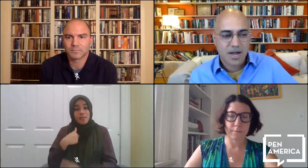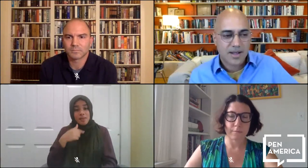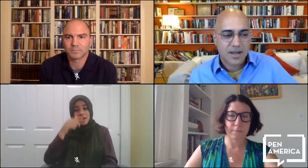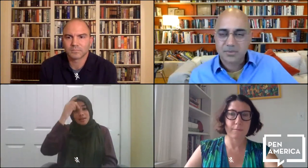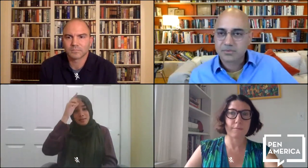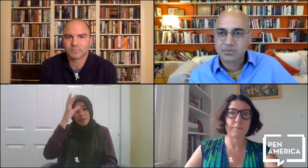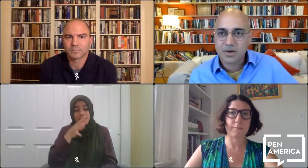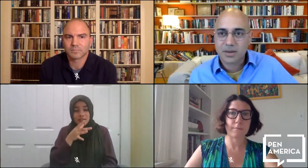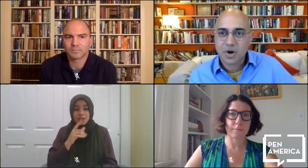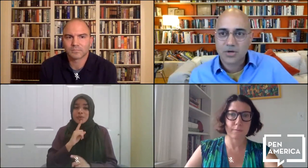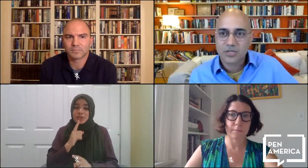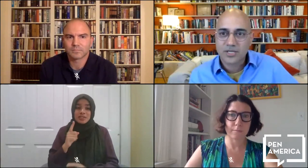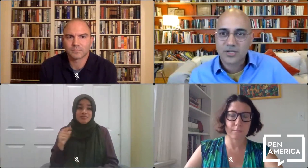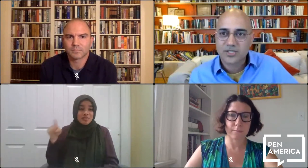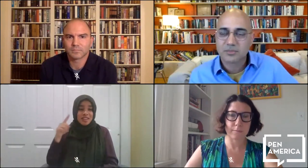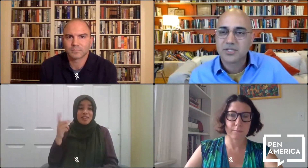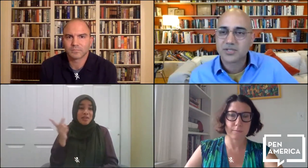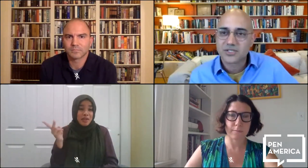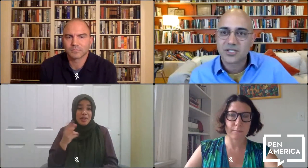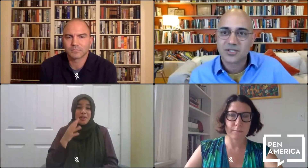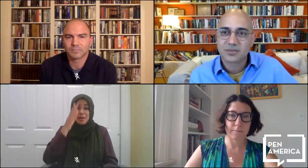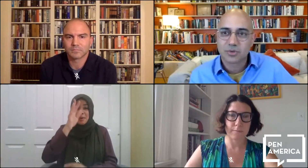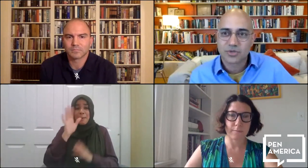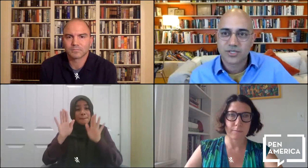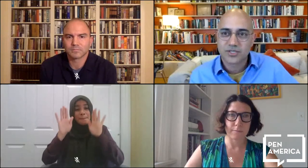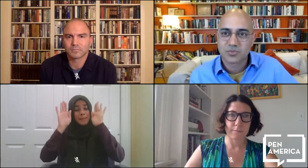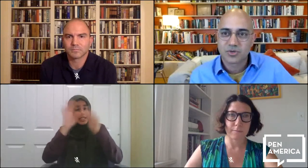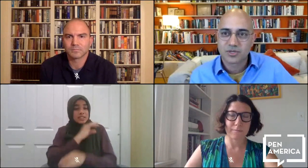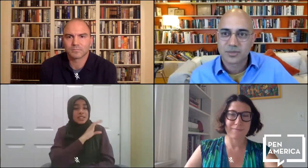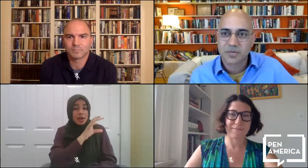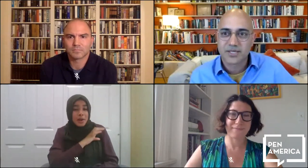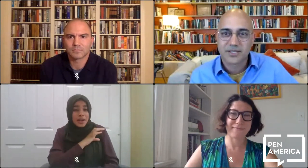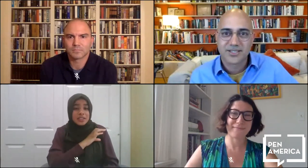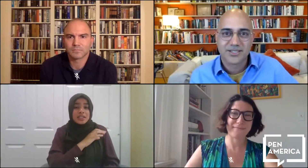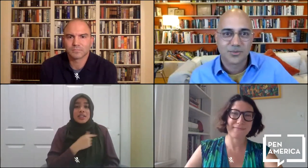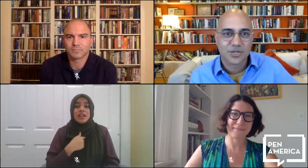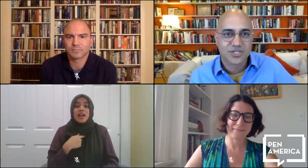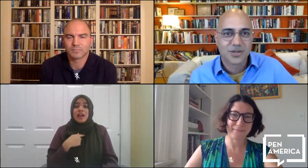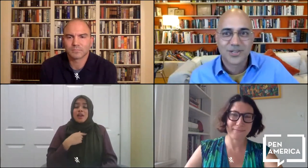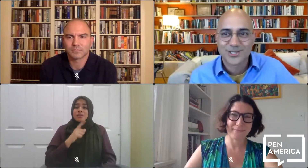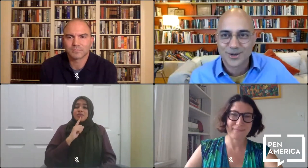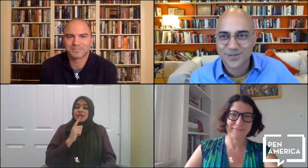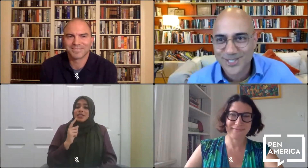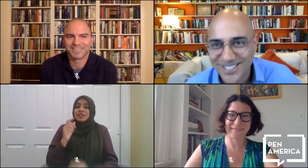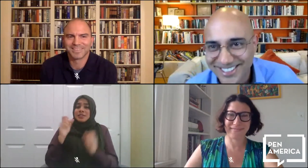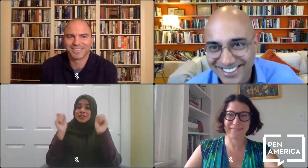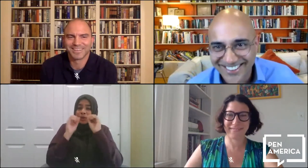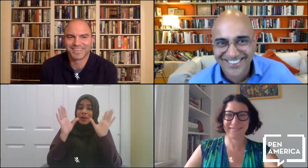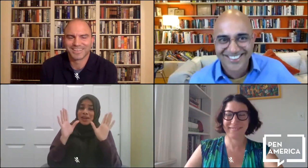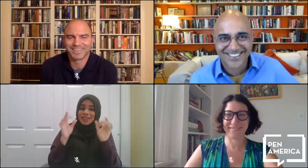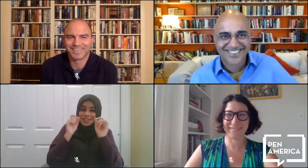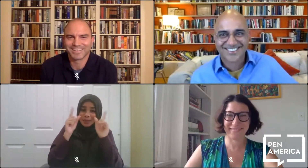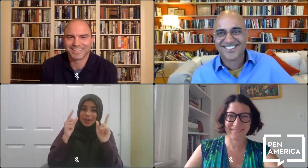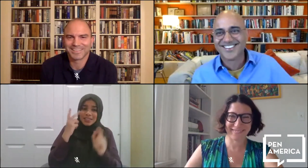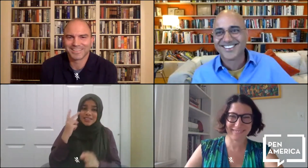I'm heartened to hear that somebody thinks that the portrayal is more compelling than it was in American Dervish.